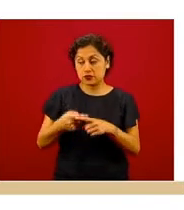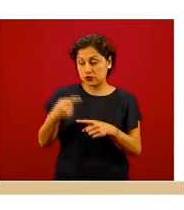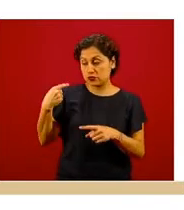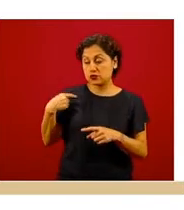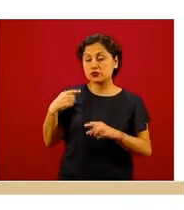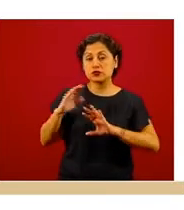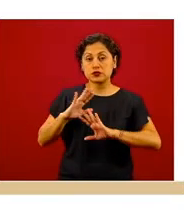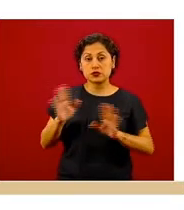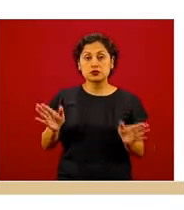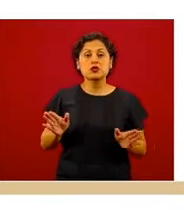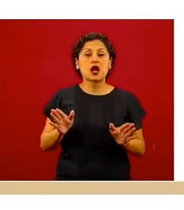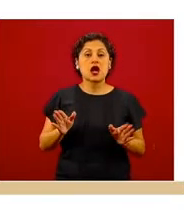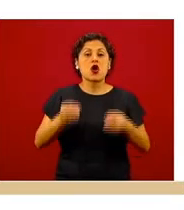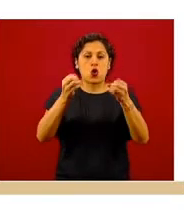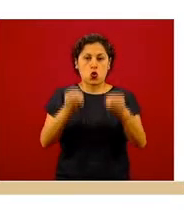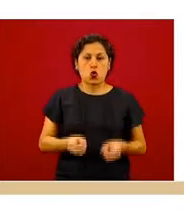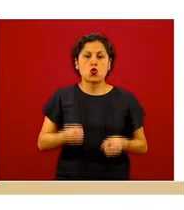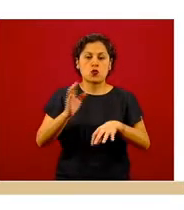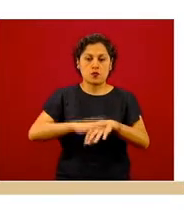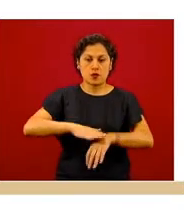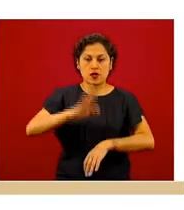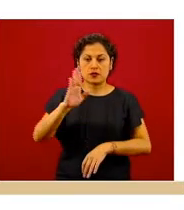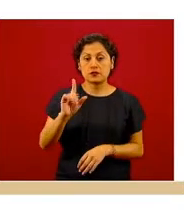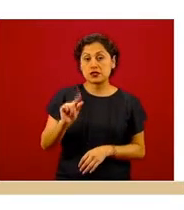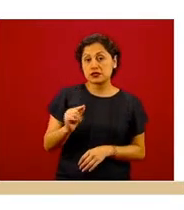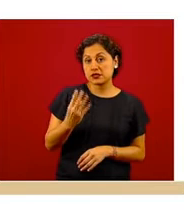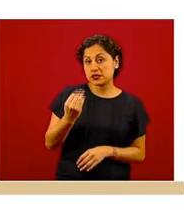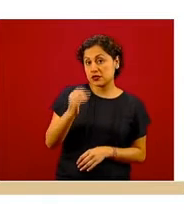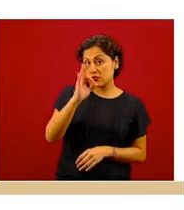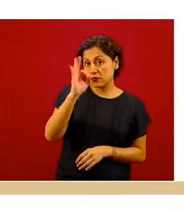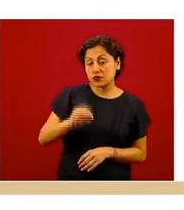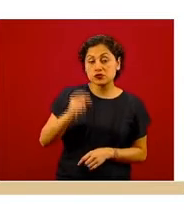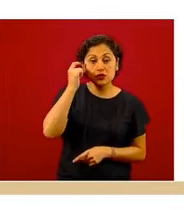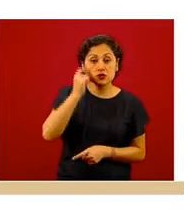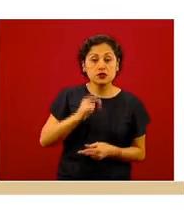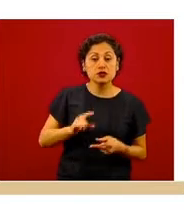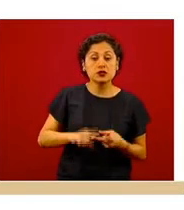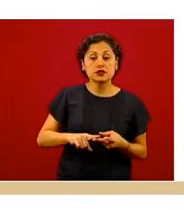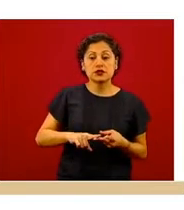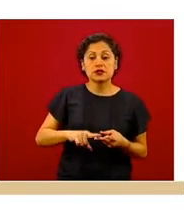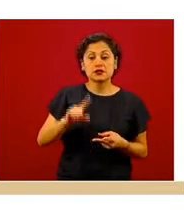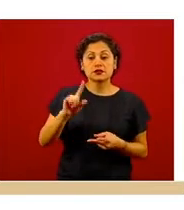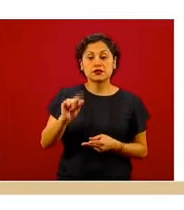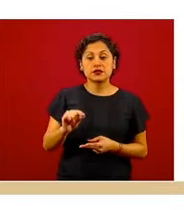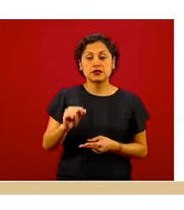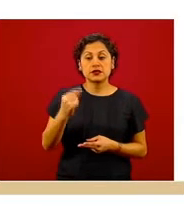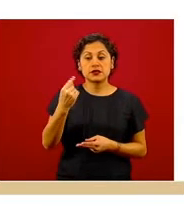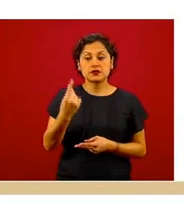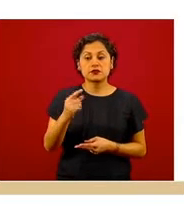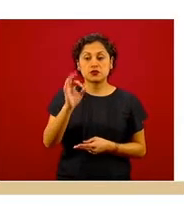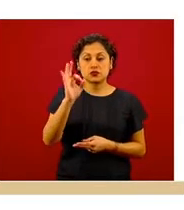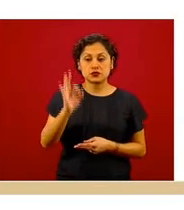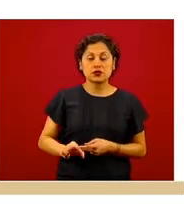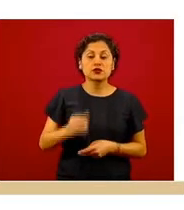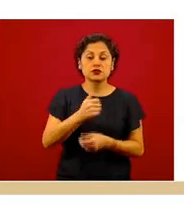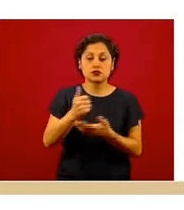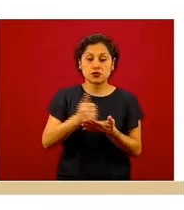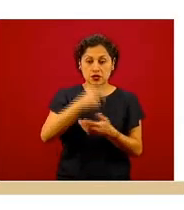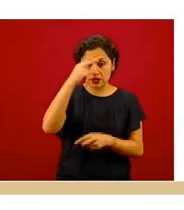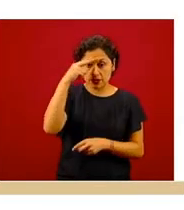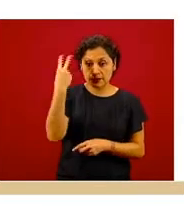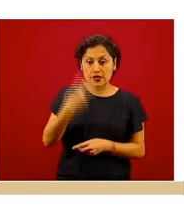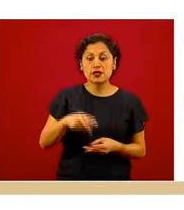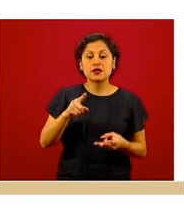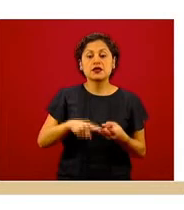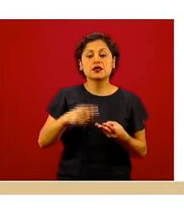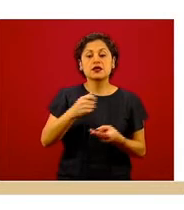But other states such as Guerrero, 79%, 71% in Mexico City,